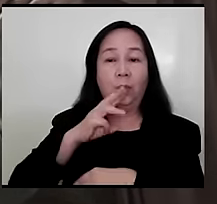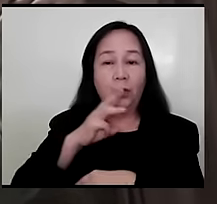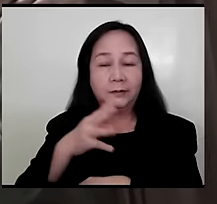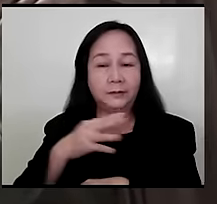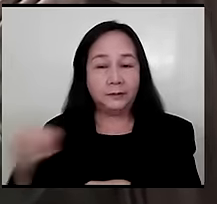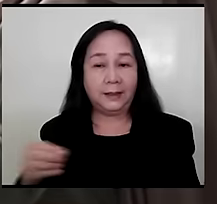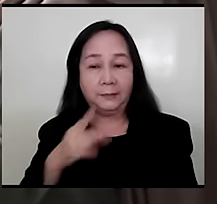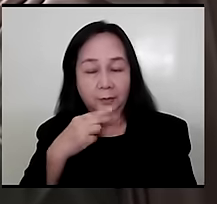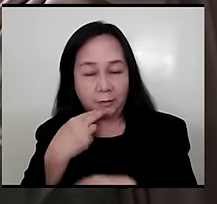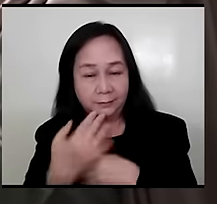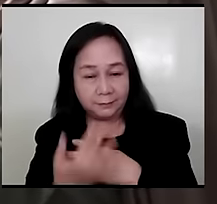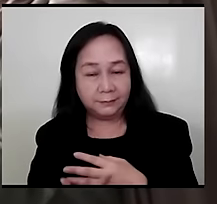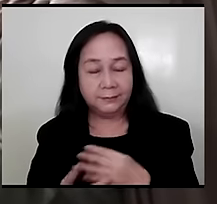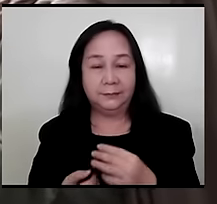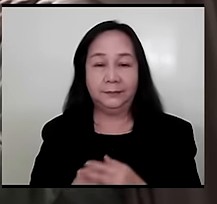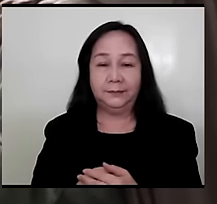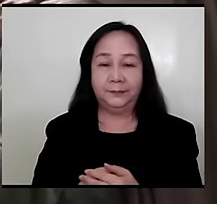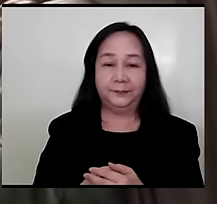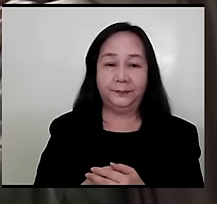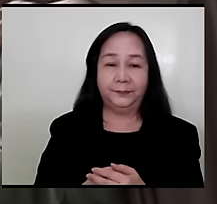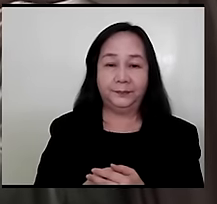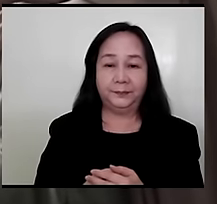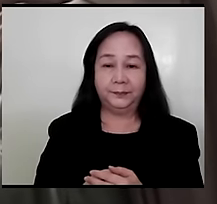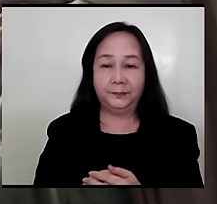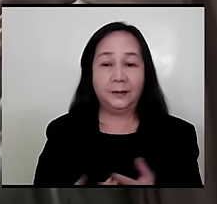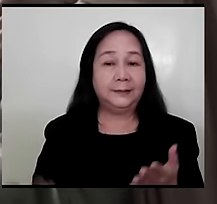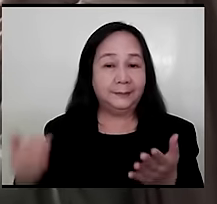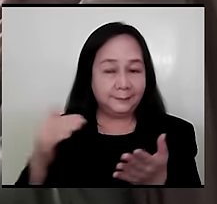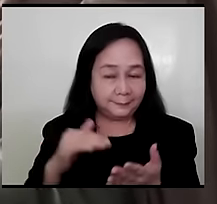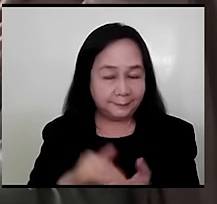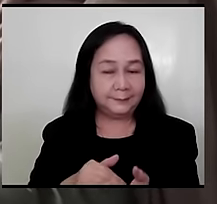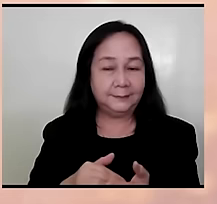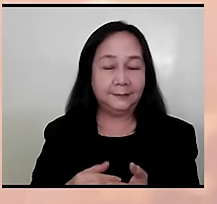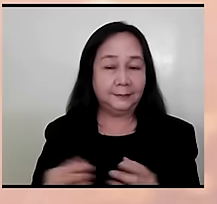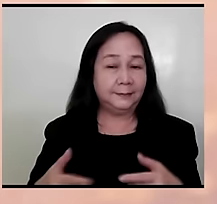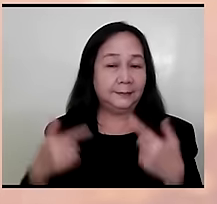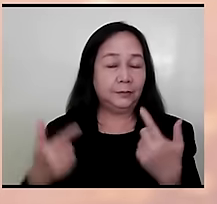The regenerating power of baptism and the Eucharist,